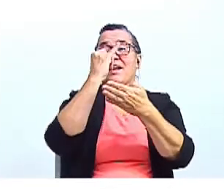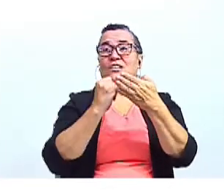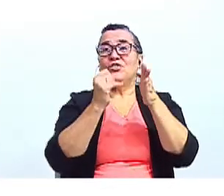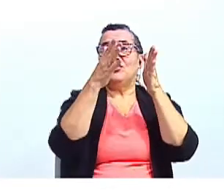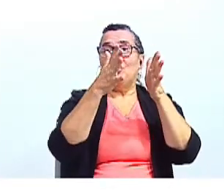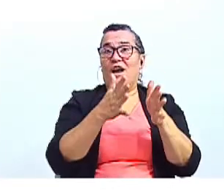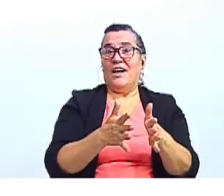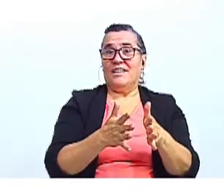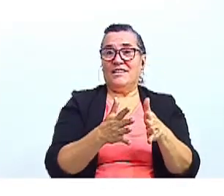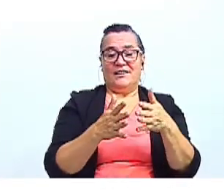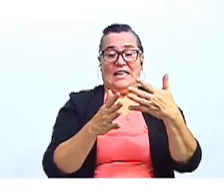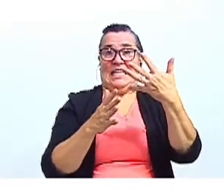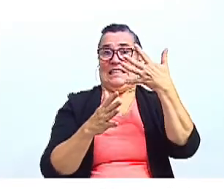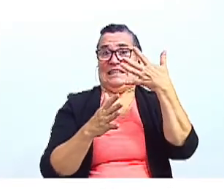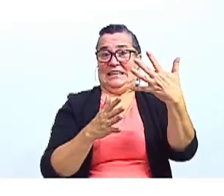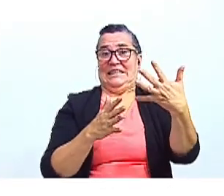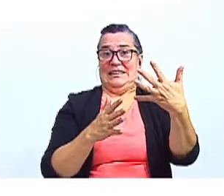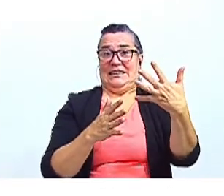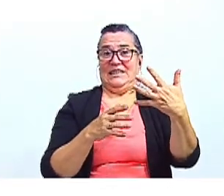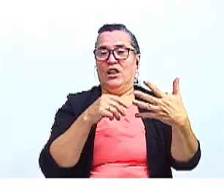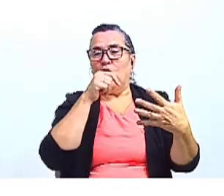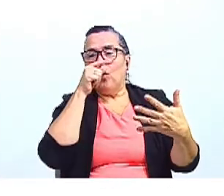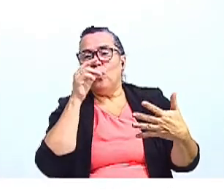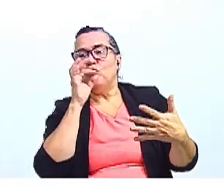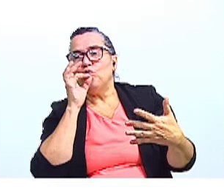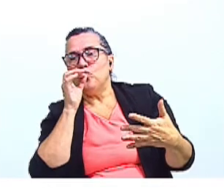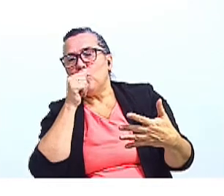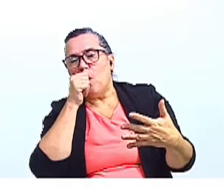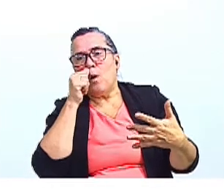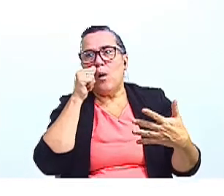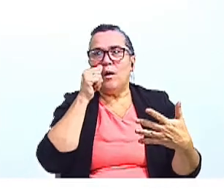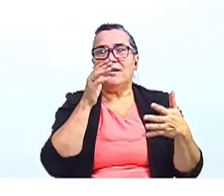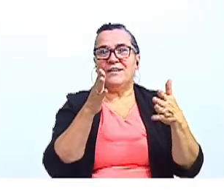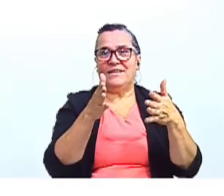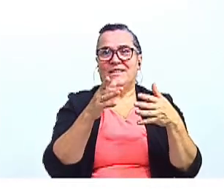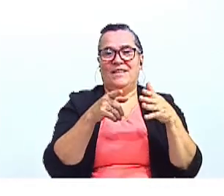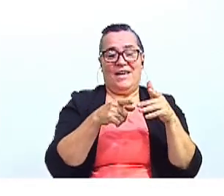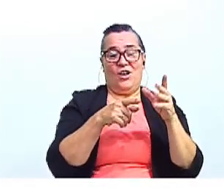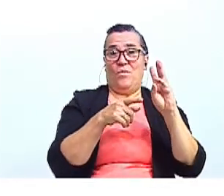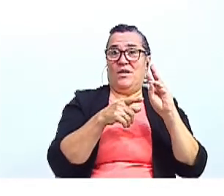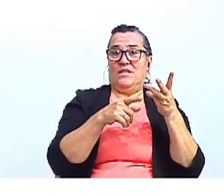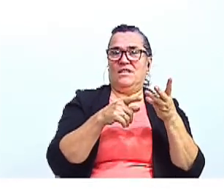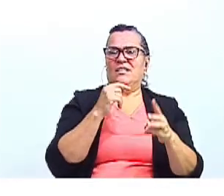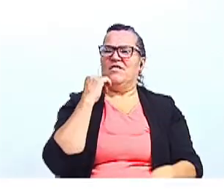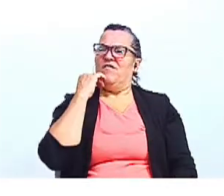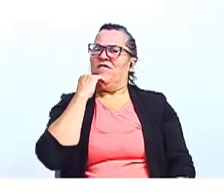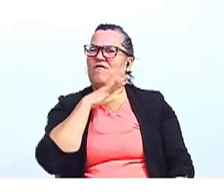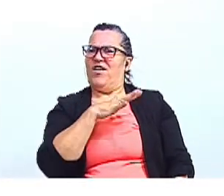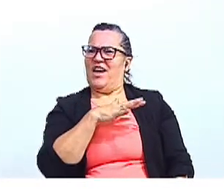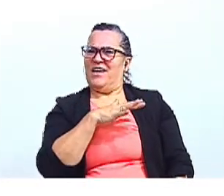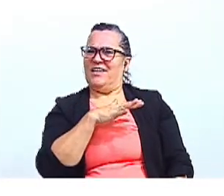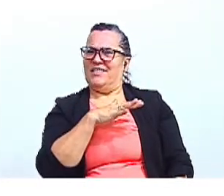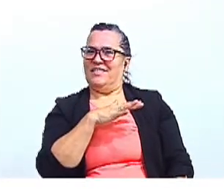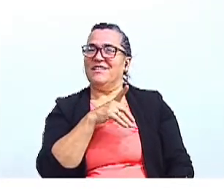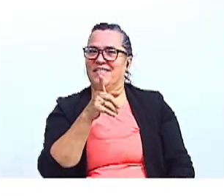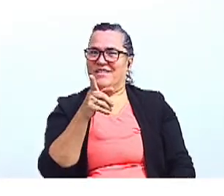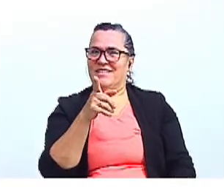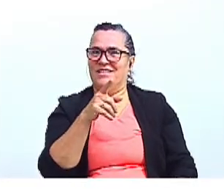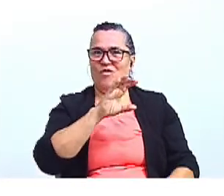4, the artists. Number 5, druggies. And number 6, the